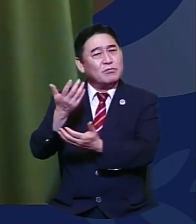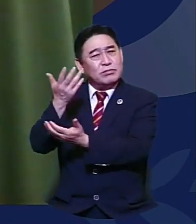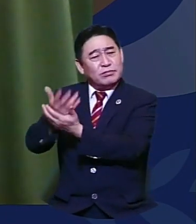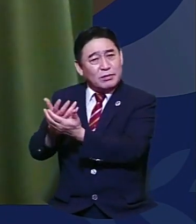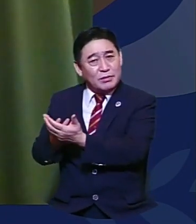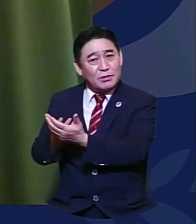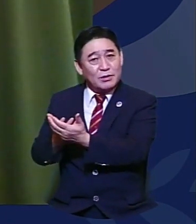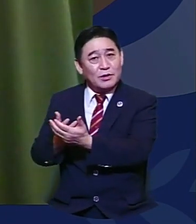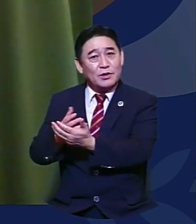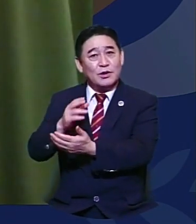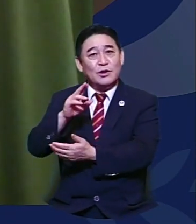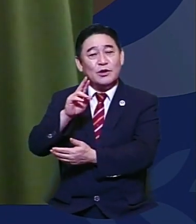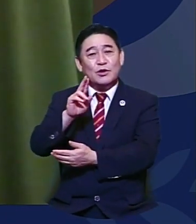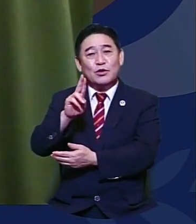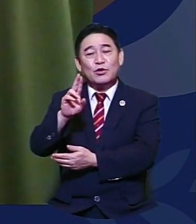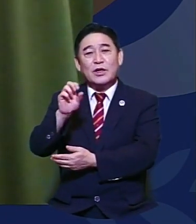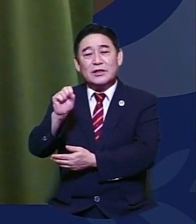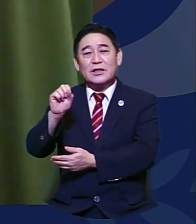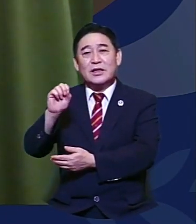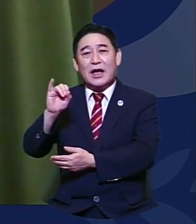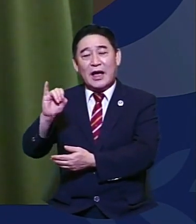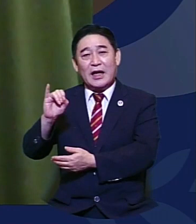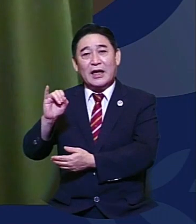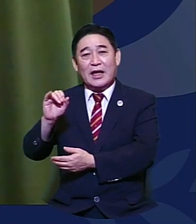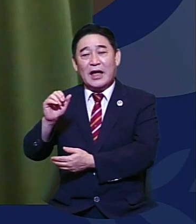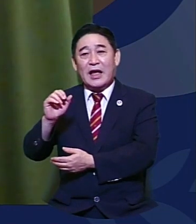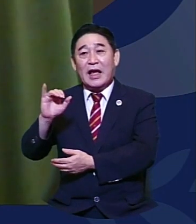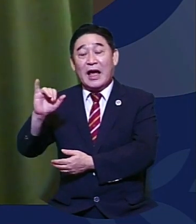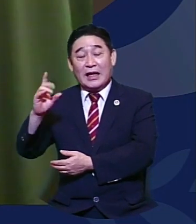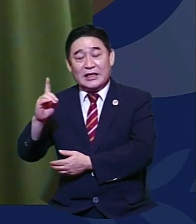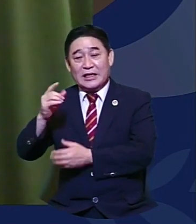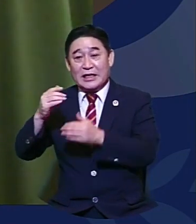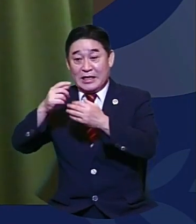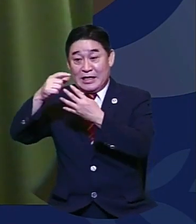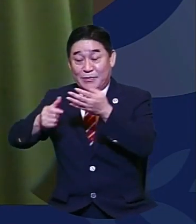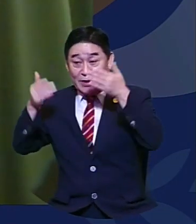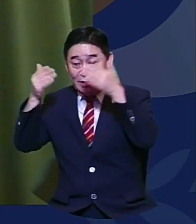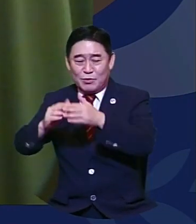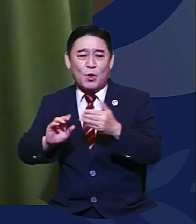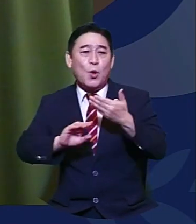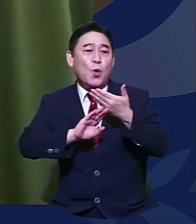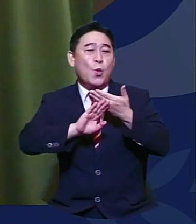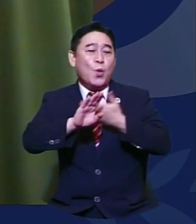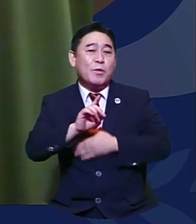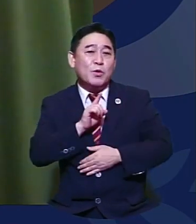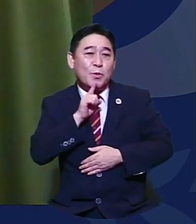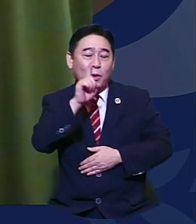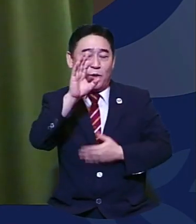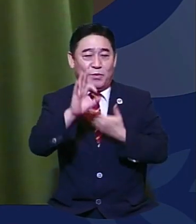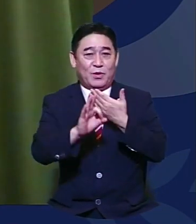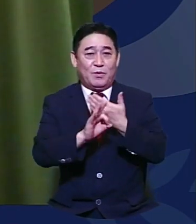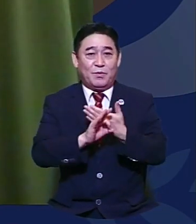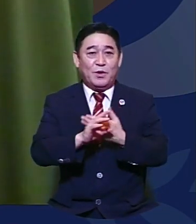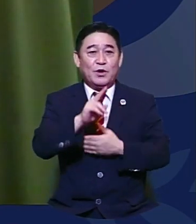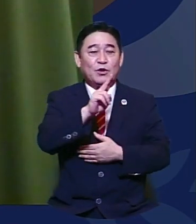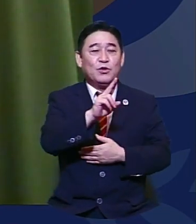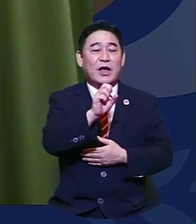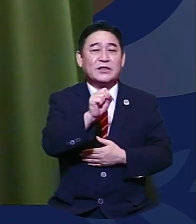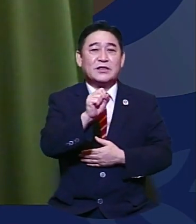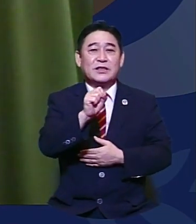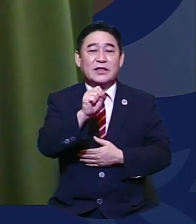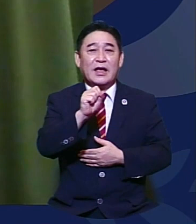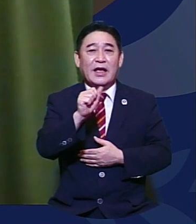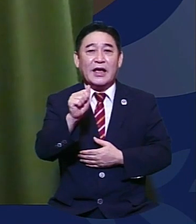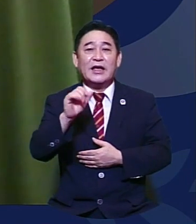USAID and speaks to its programs, et cetera. But the external one that is available on USAID.gov are there